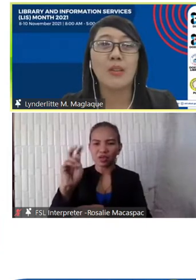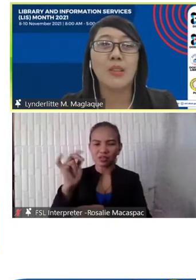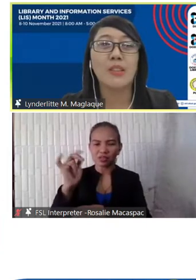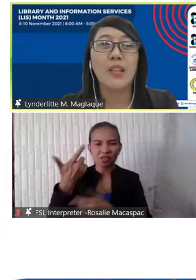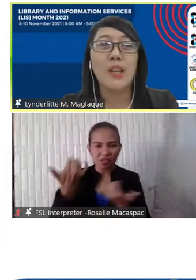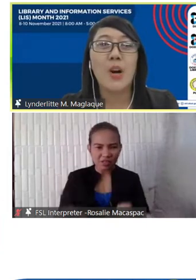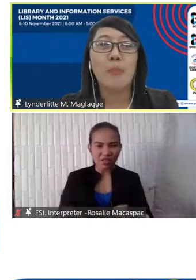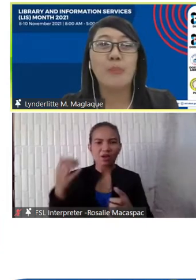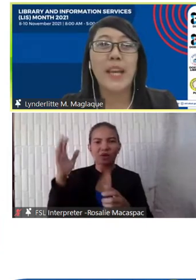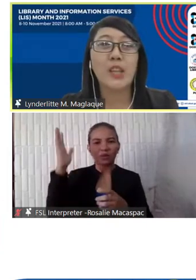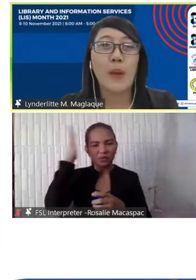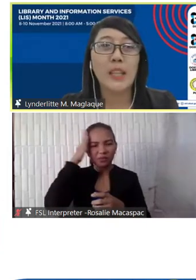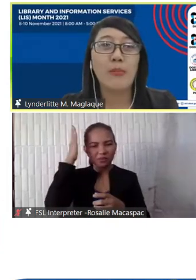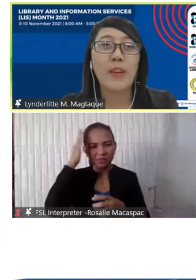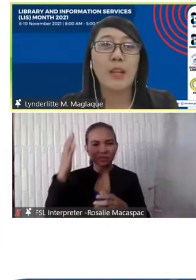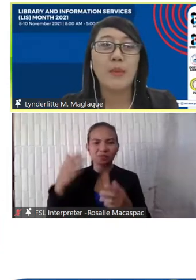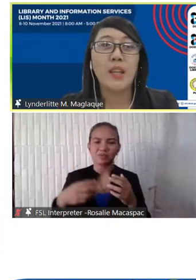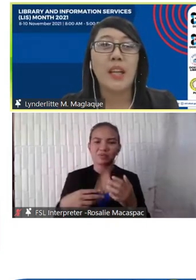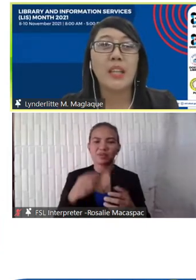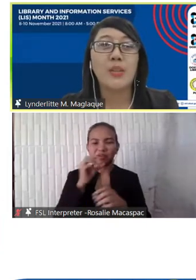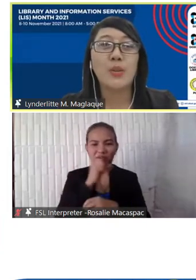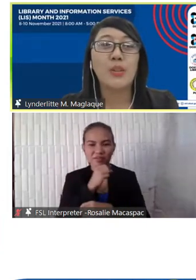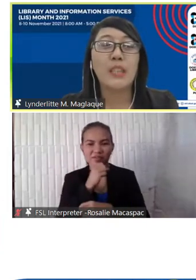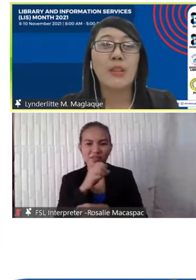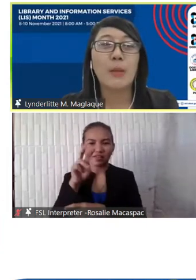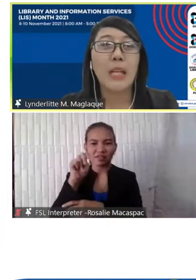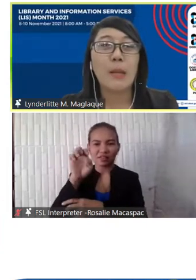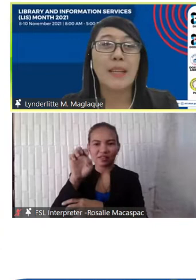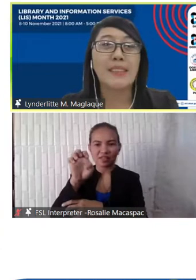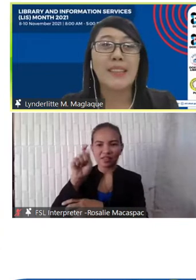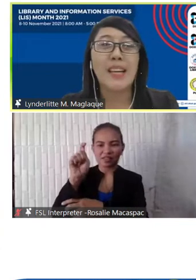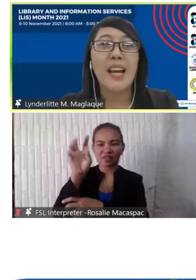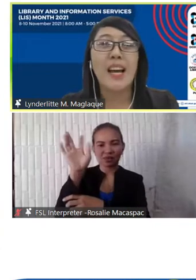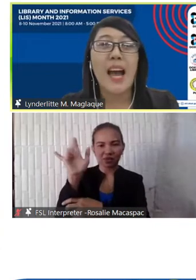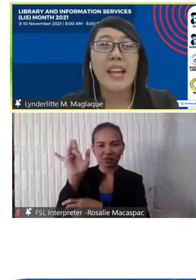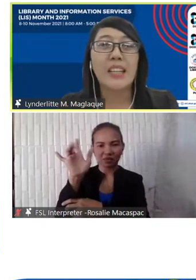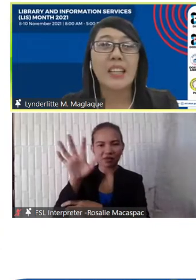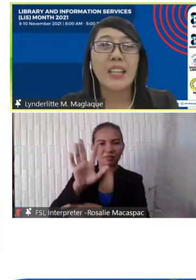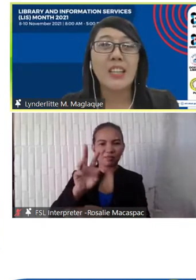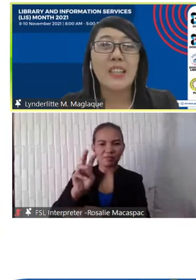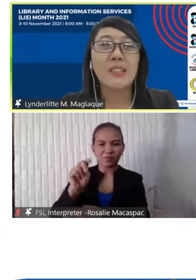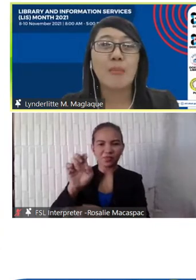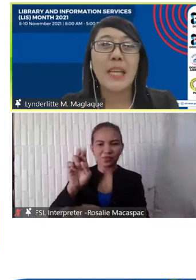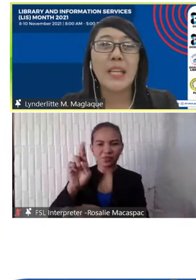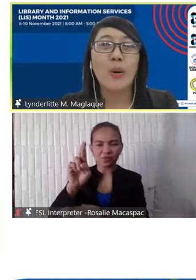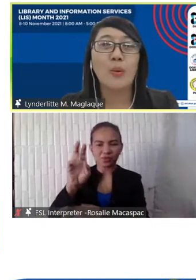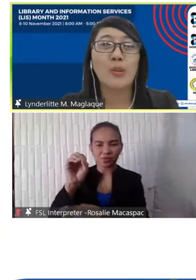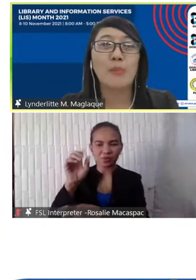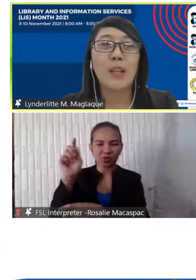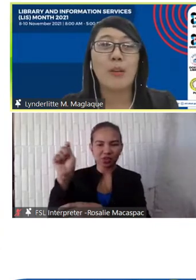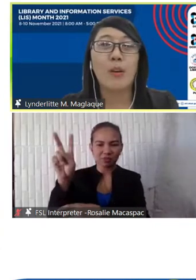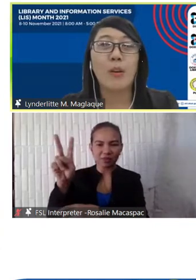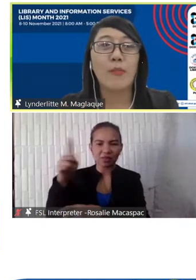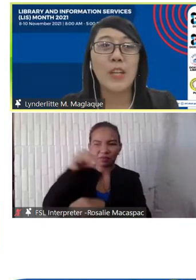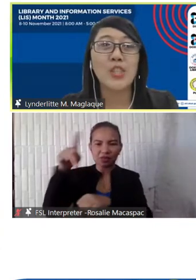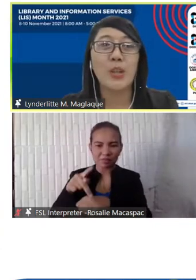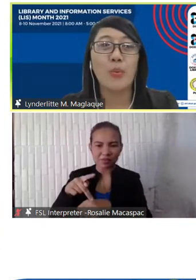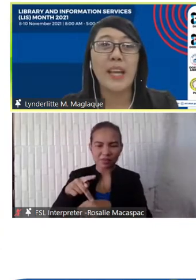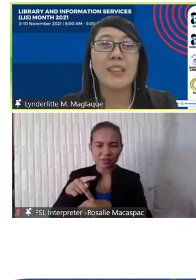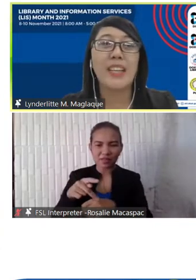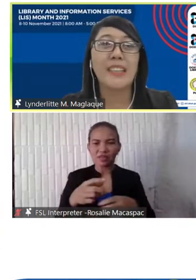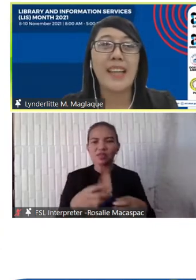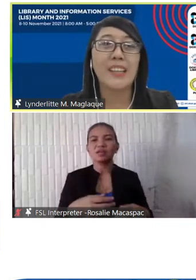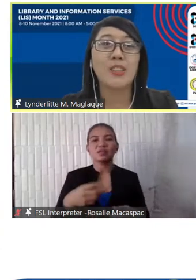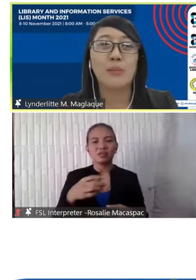news anchors of Net25 and EuroTV Philippines. Currently, she is the main host of the